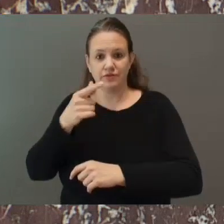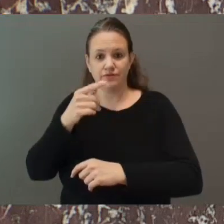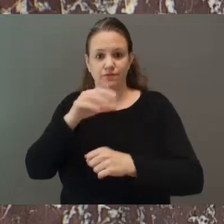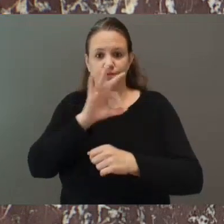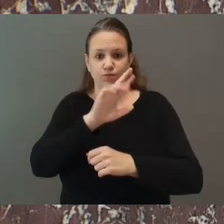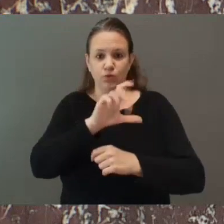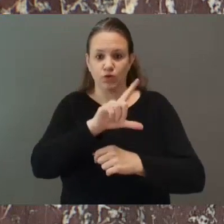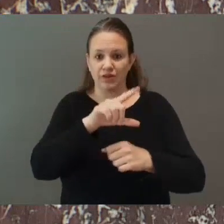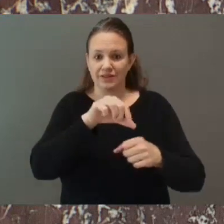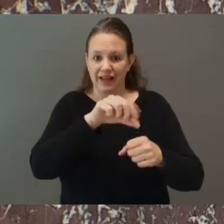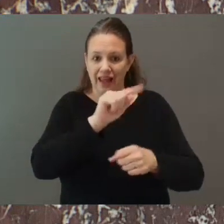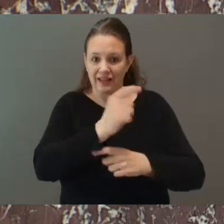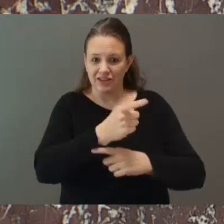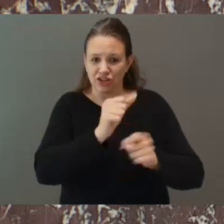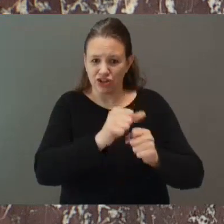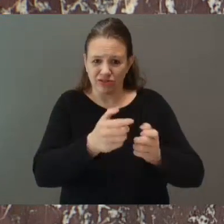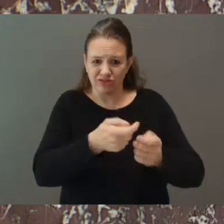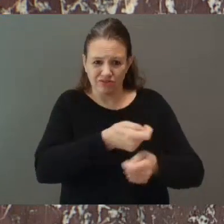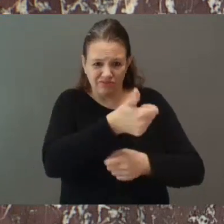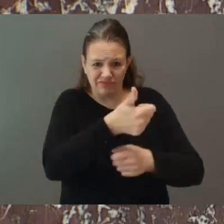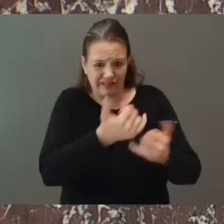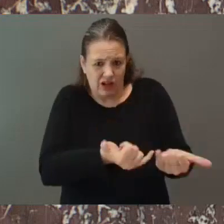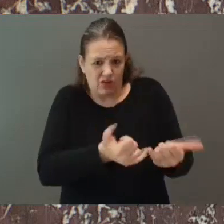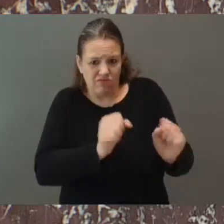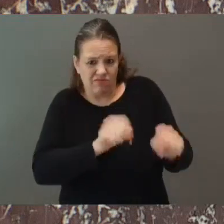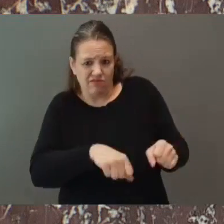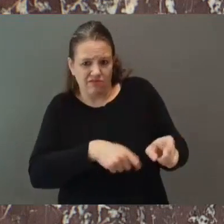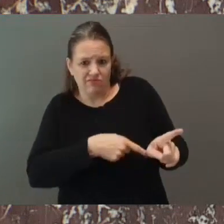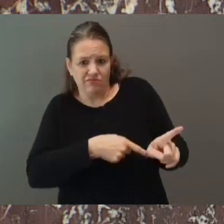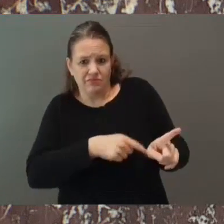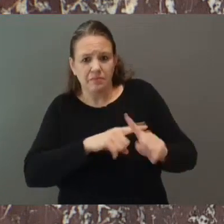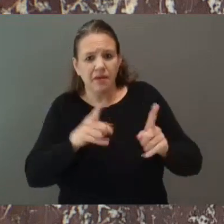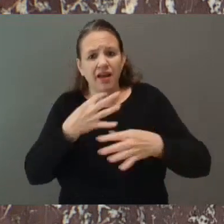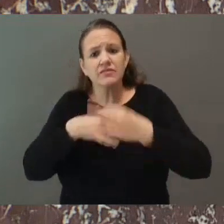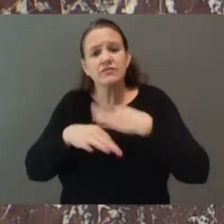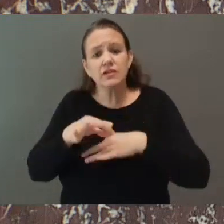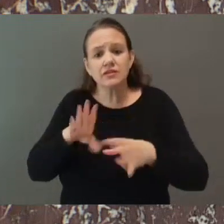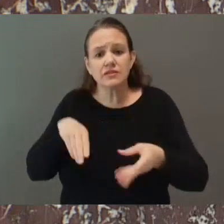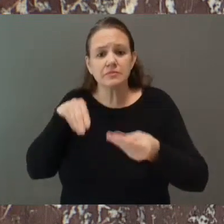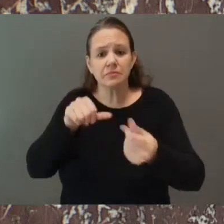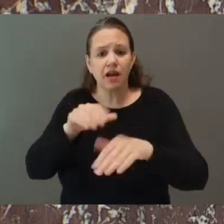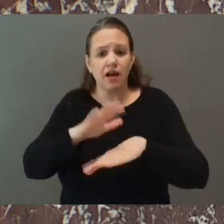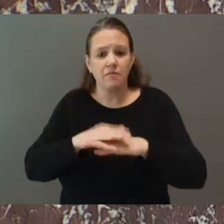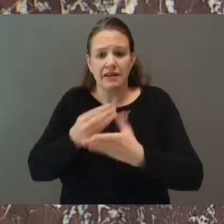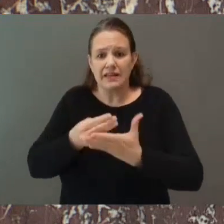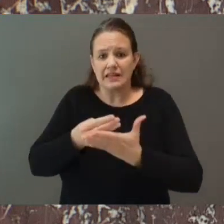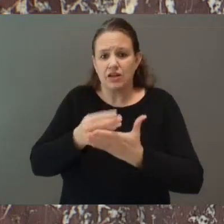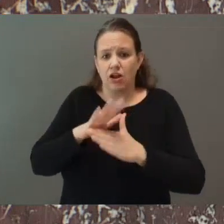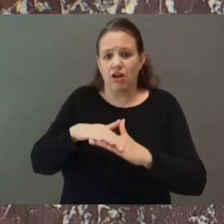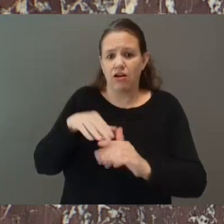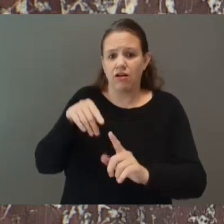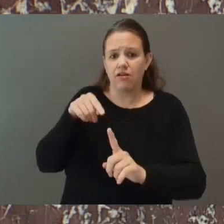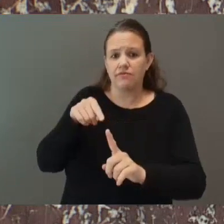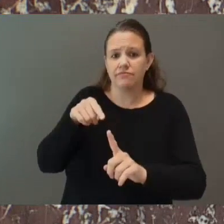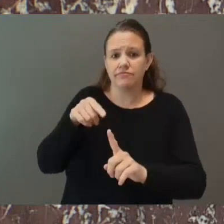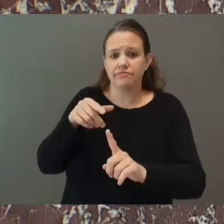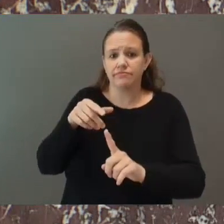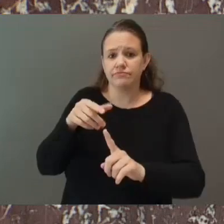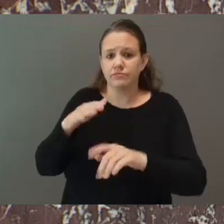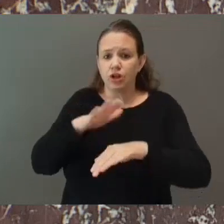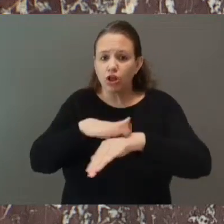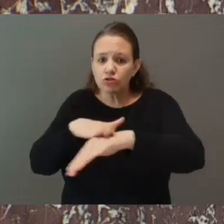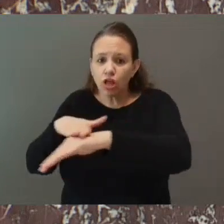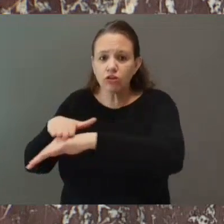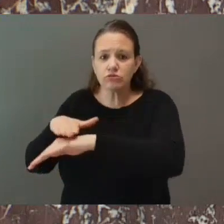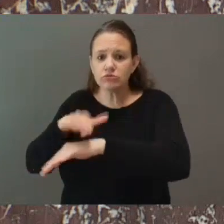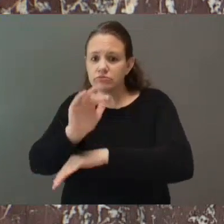fact, the Premier's office is already jam-packed with special advisors, yet they're still squandering another $1 billion to have other consultants advise those.